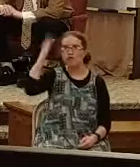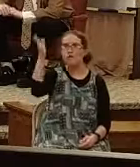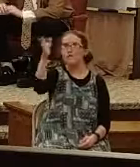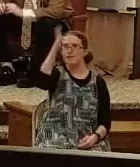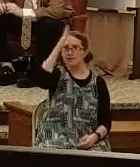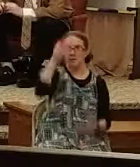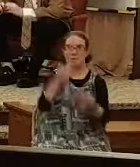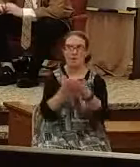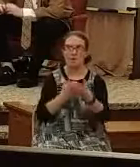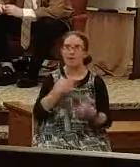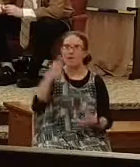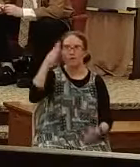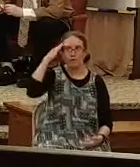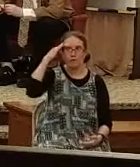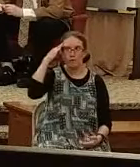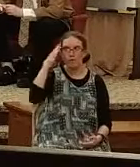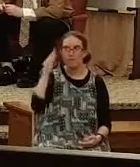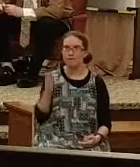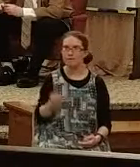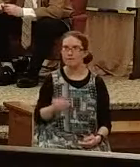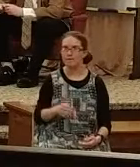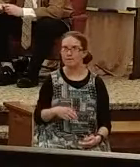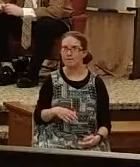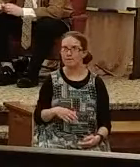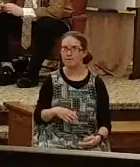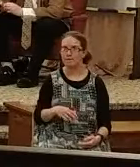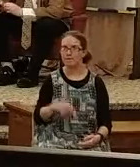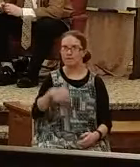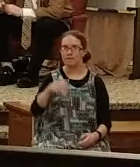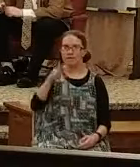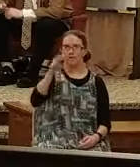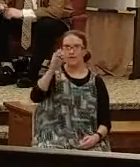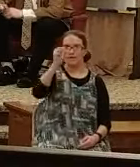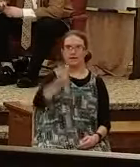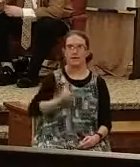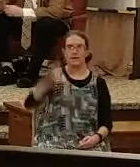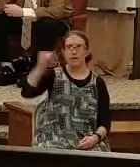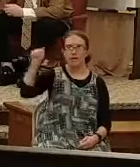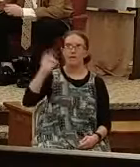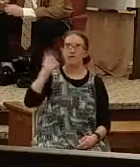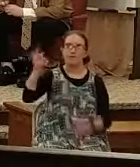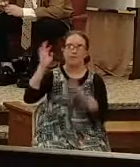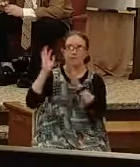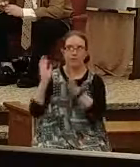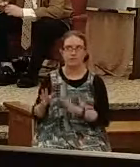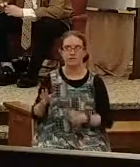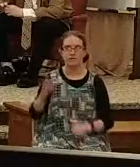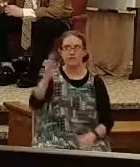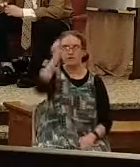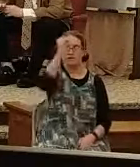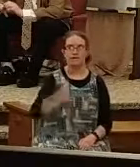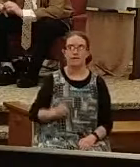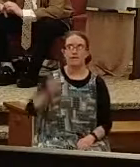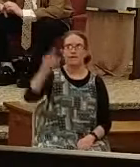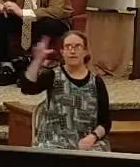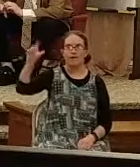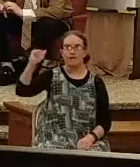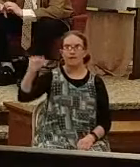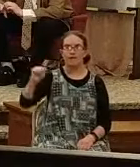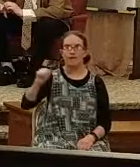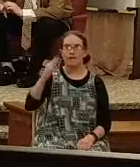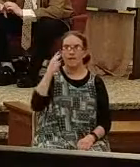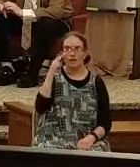dad before I knew him. He's in South Louisiana. He was a pastor in South Louisiana. And